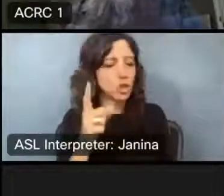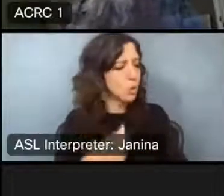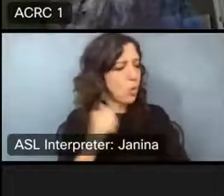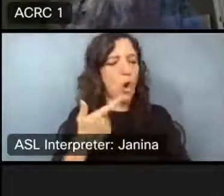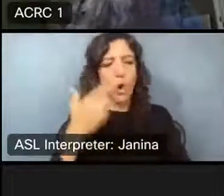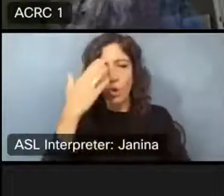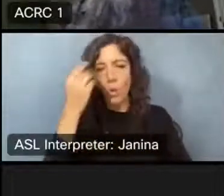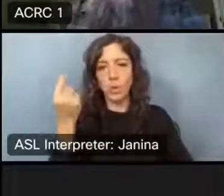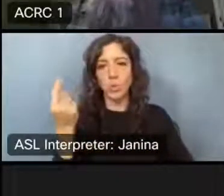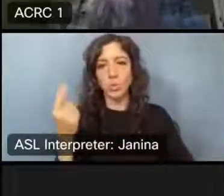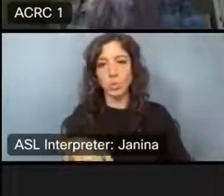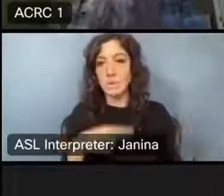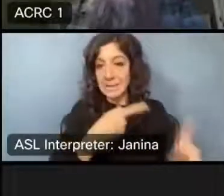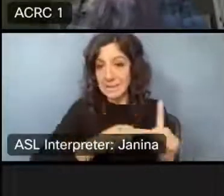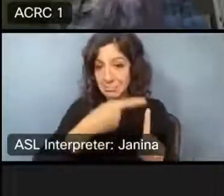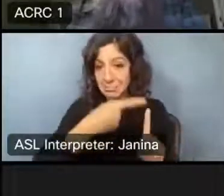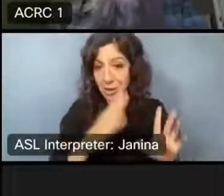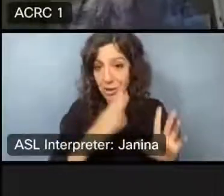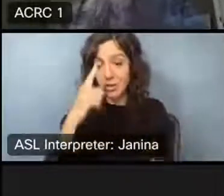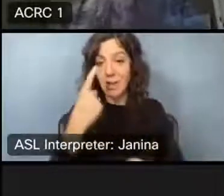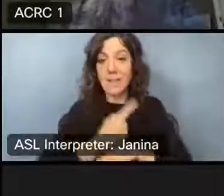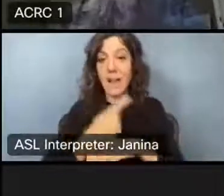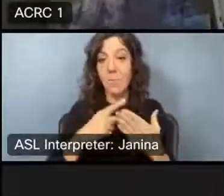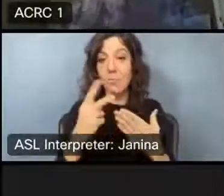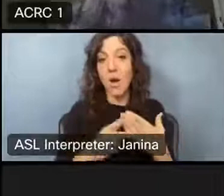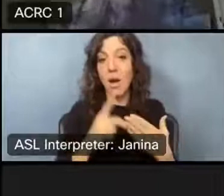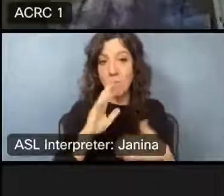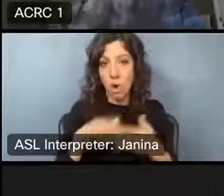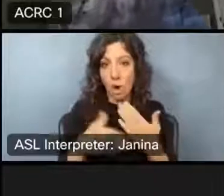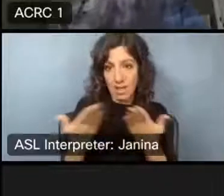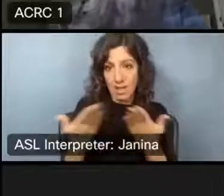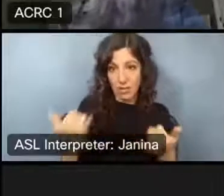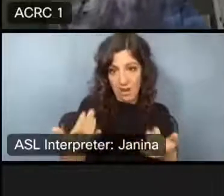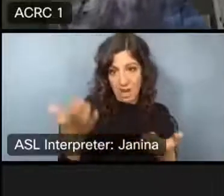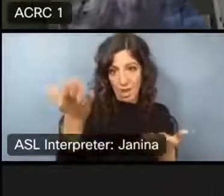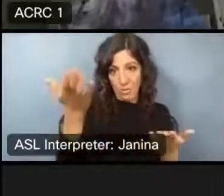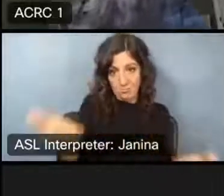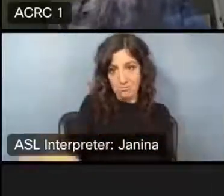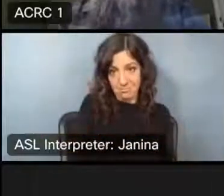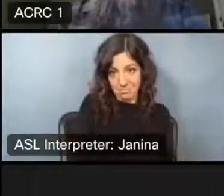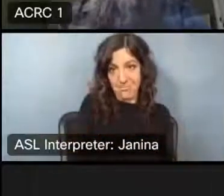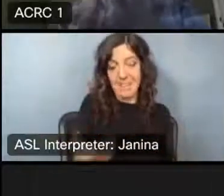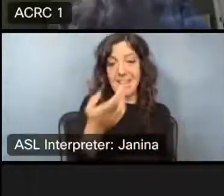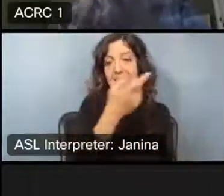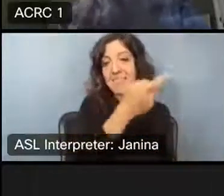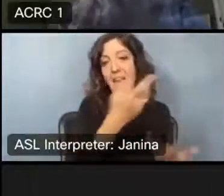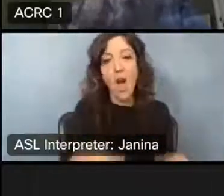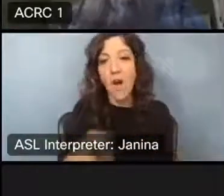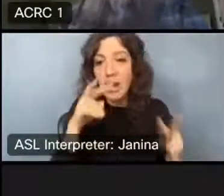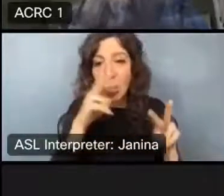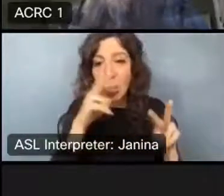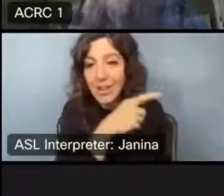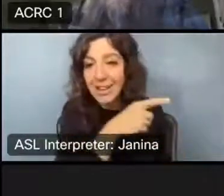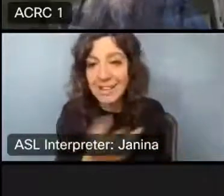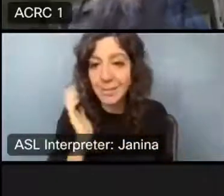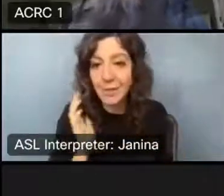same page. Again, the specialists for day programs are basically all here right now. They had an opportunity to take a look at this a little bit earlier, in addition to